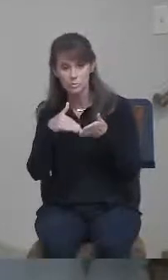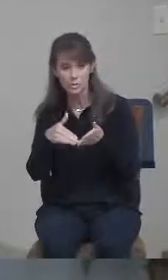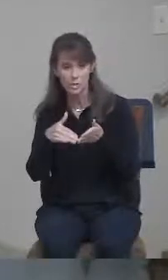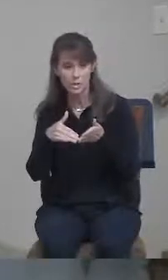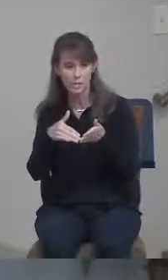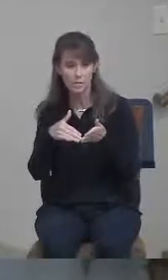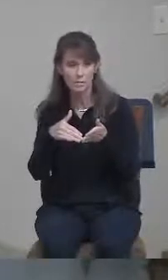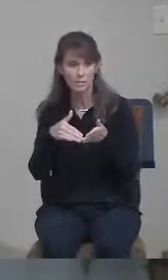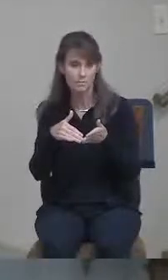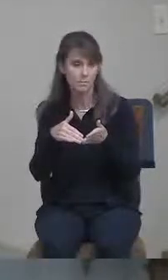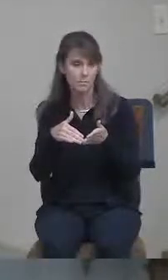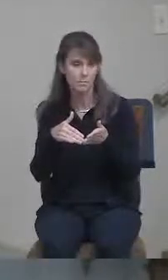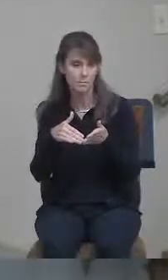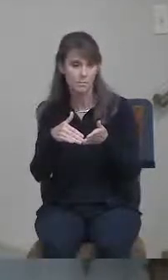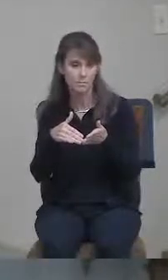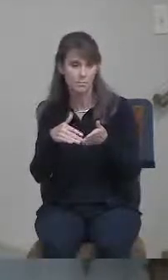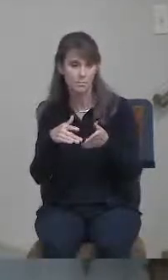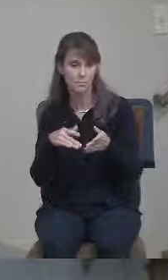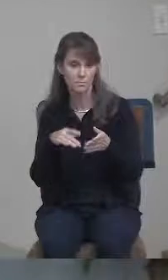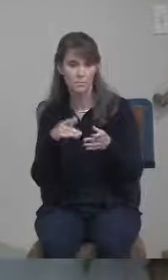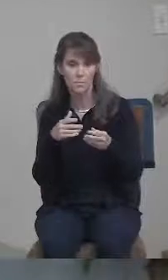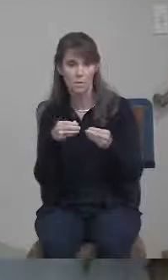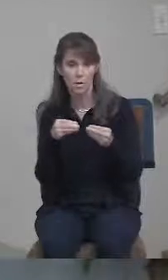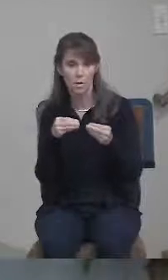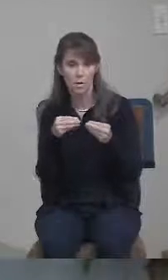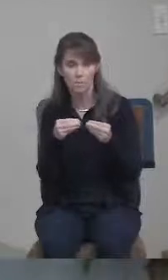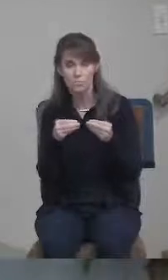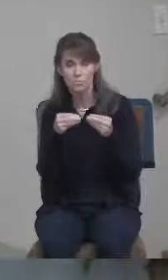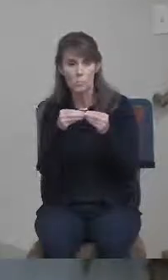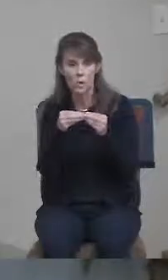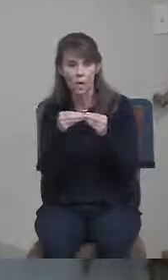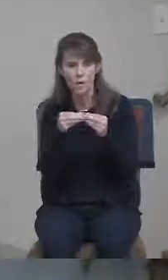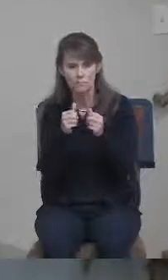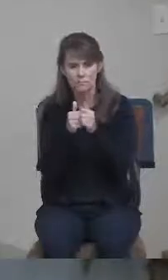work of Earl West. Earl West